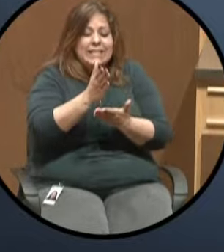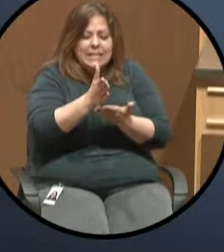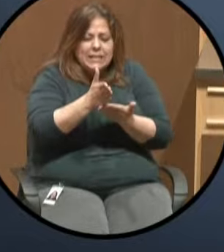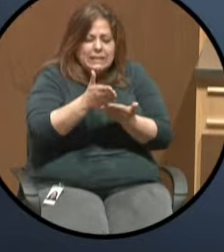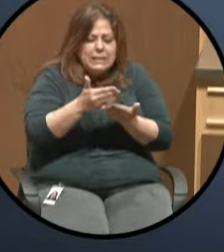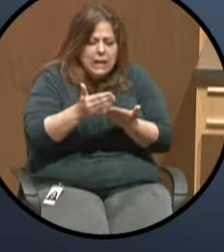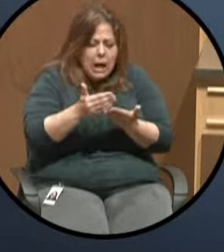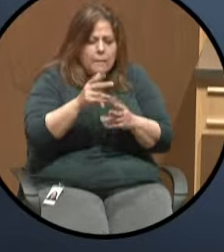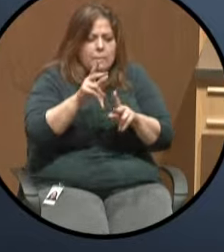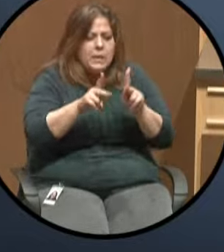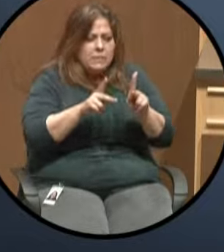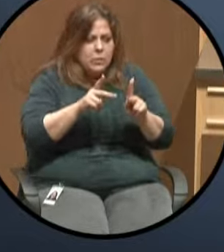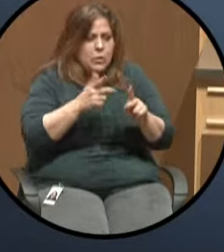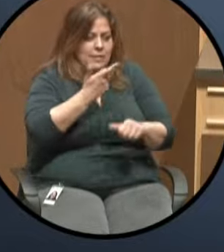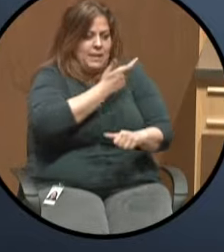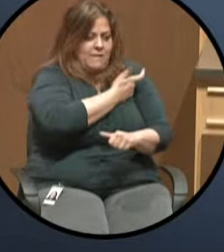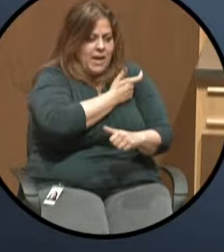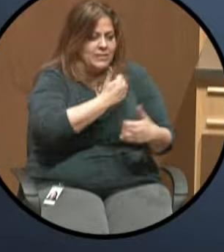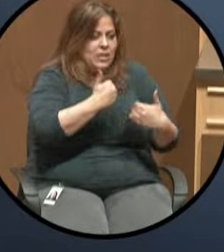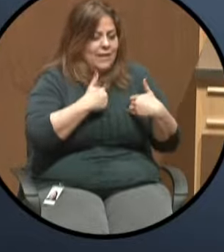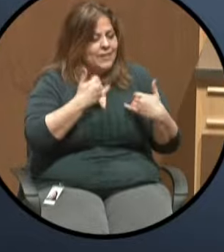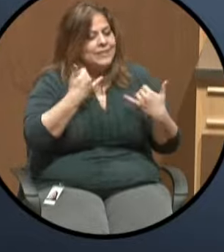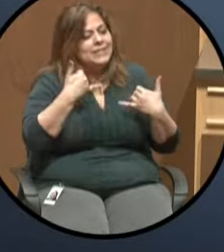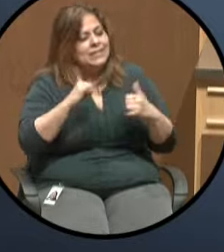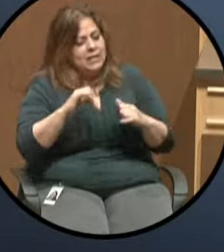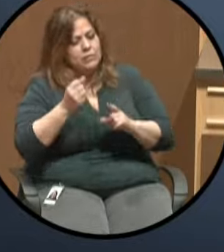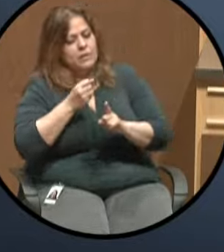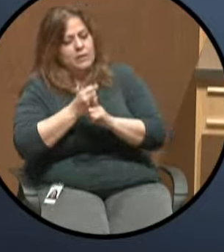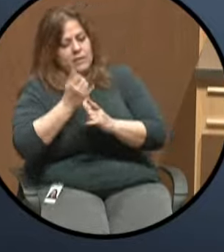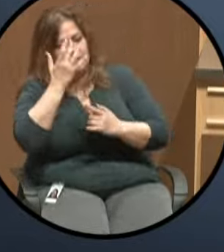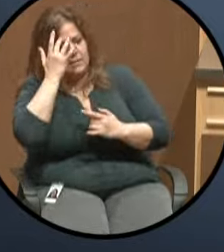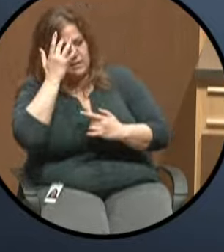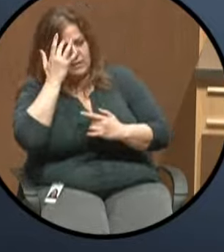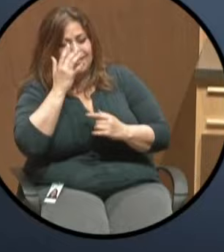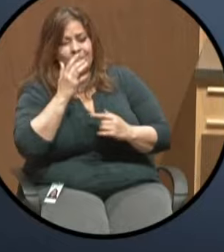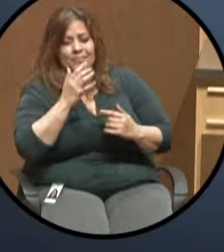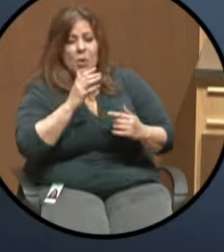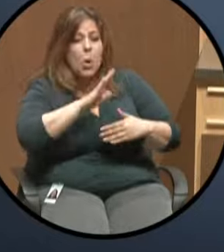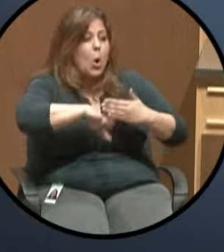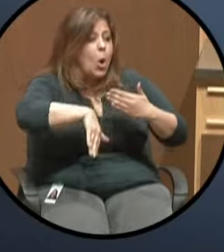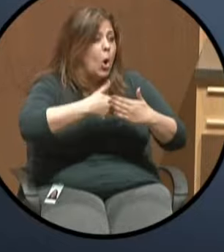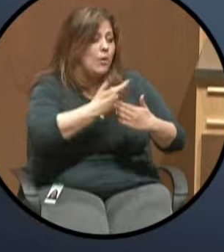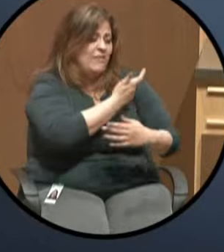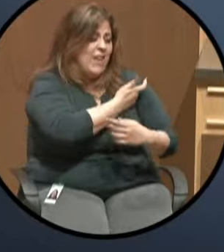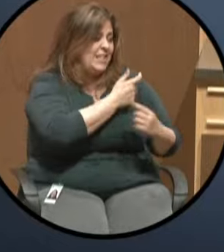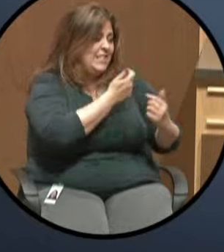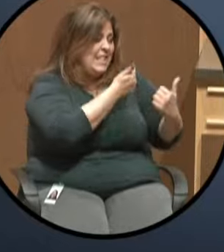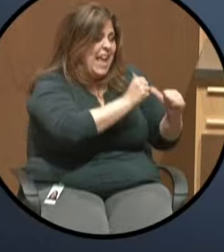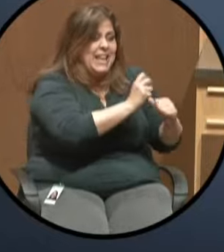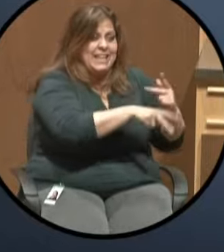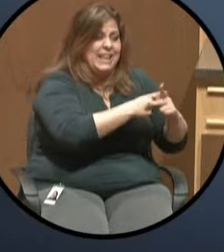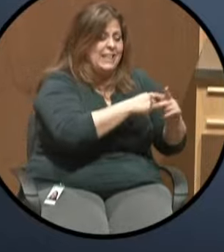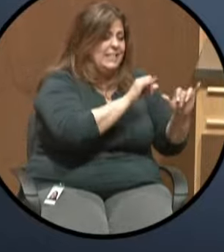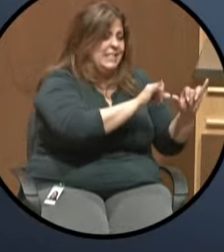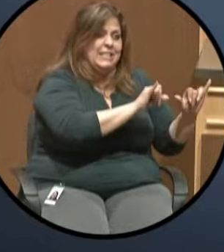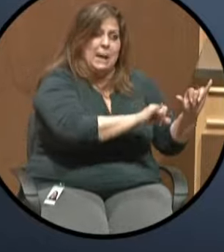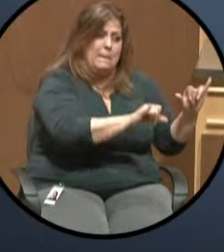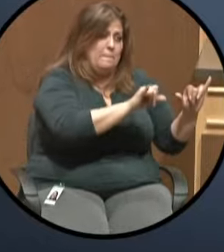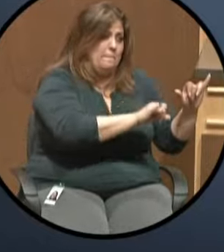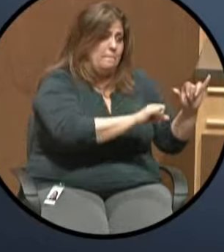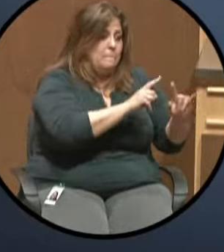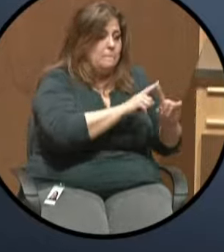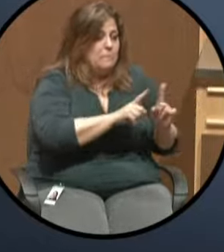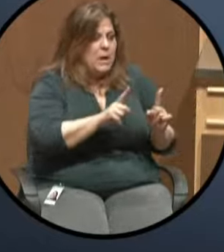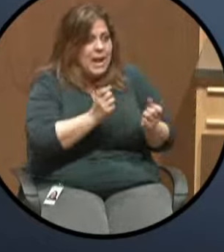of virtually every vaccine that is out there. It does, however, seem that the numbers are going to be incredibly low,